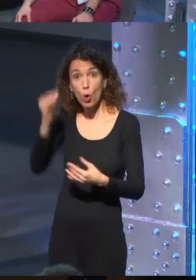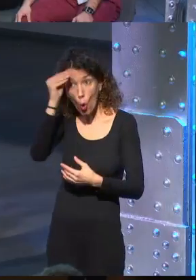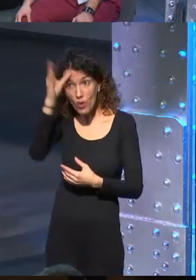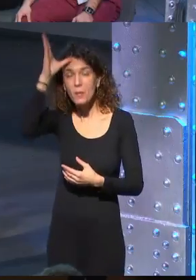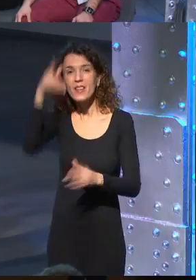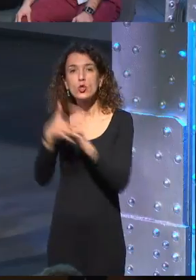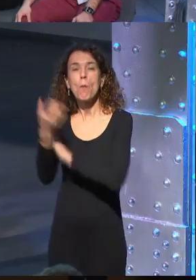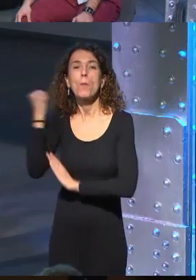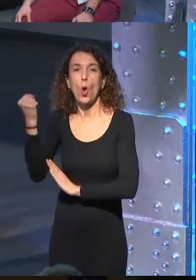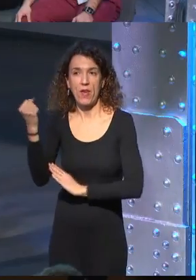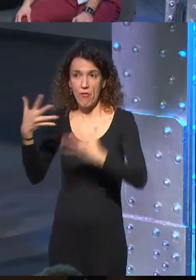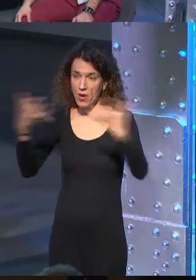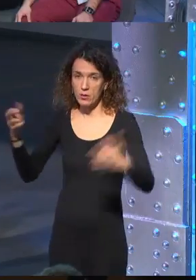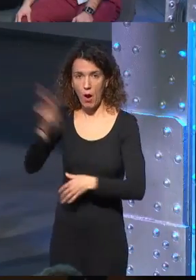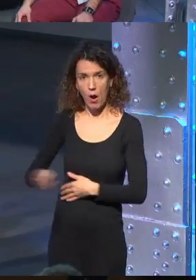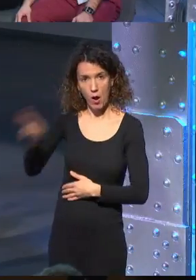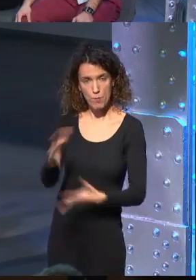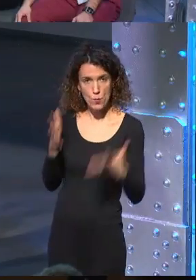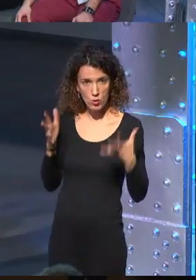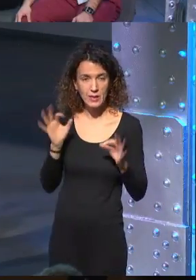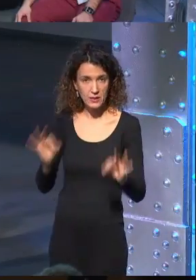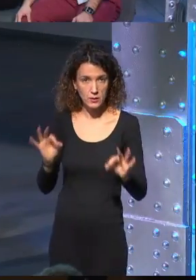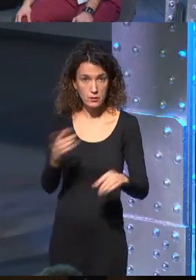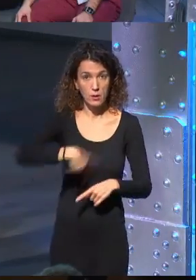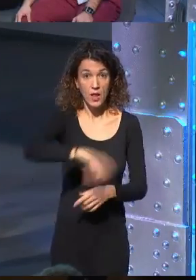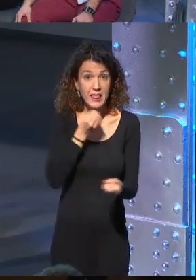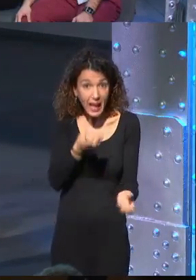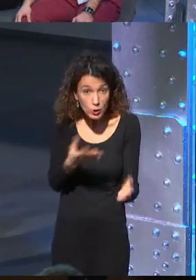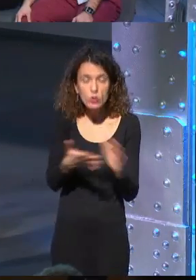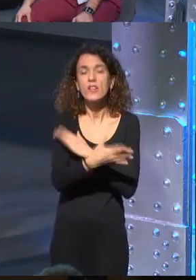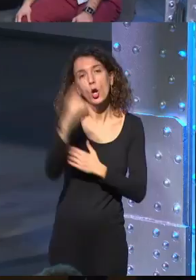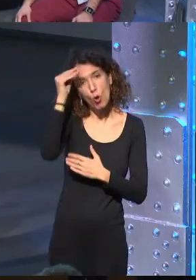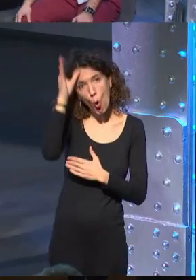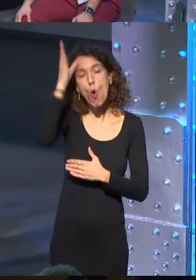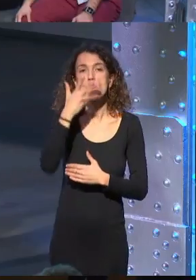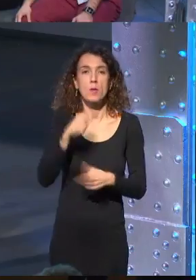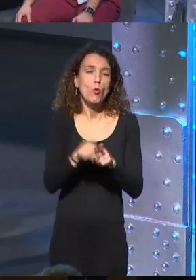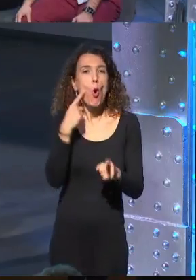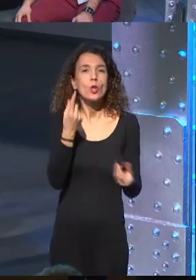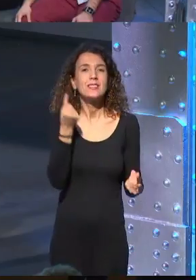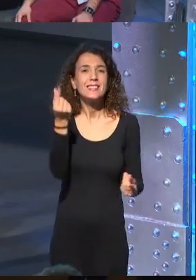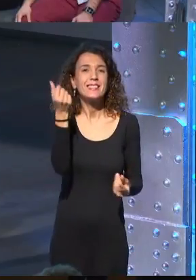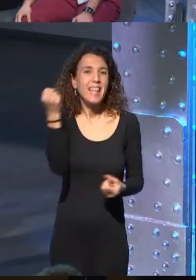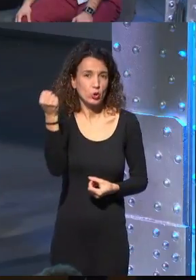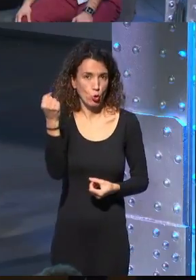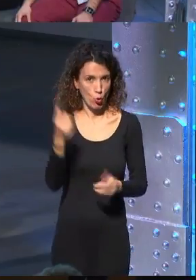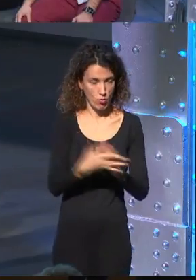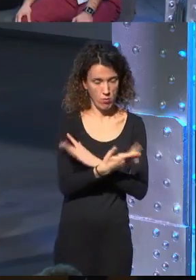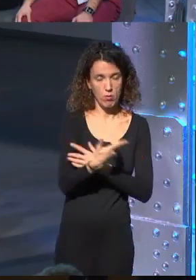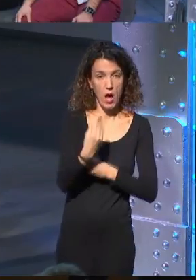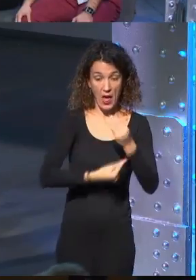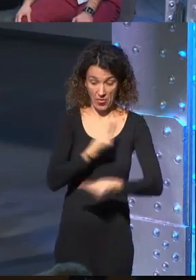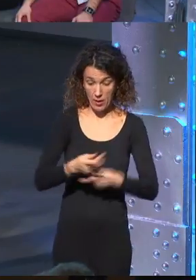He says that information is power. I say that knowledge is power. I love the sentence because that's the case. Your data are knowledge, and this